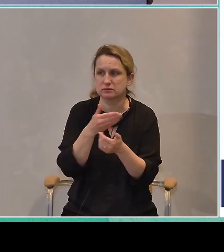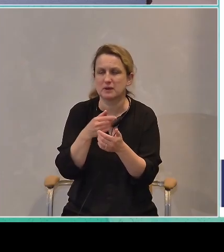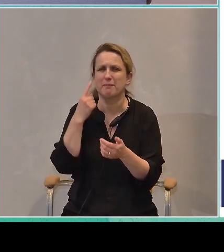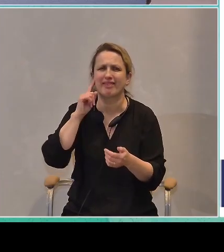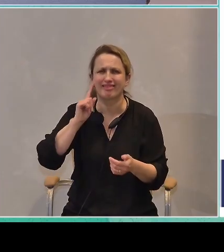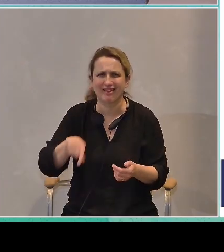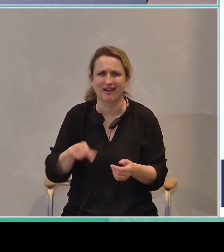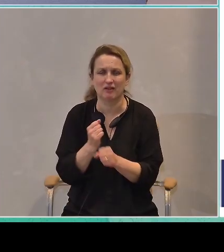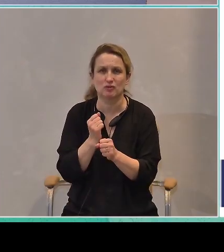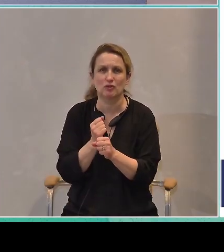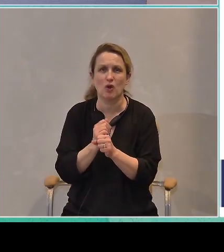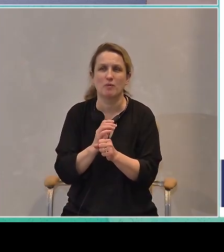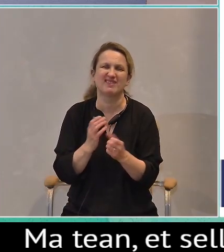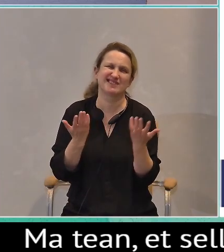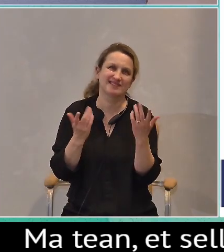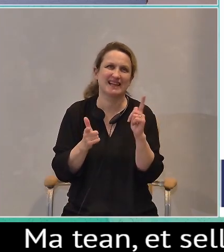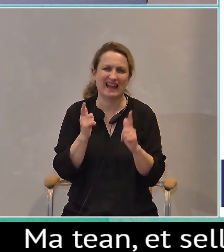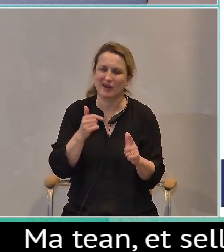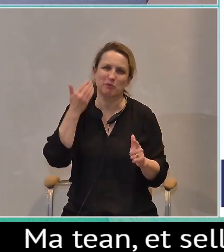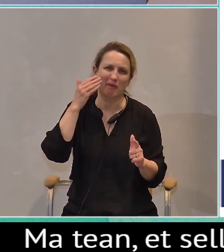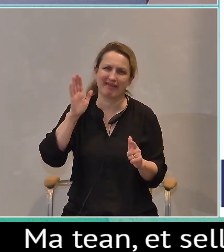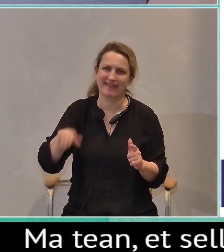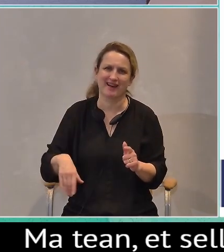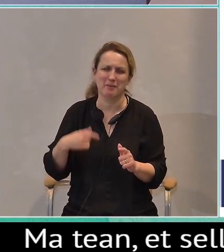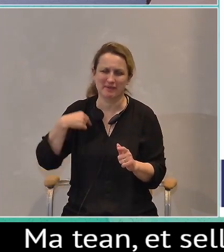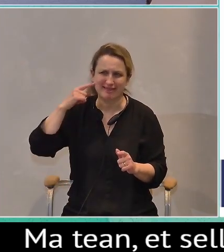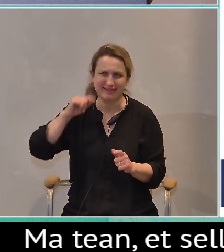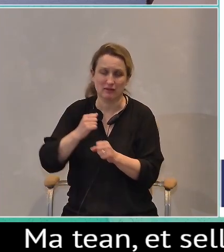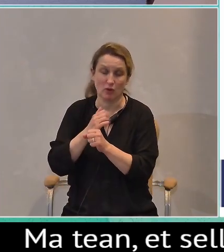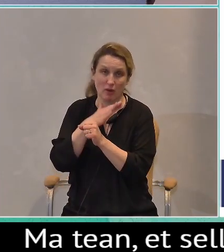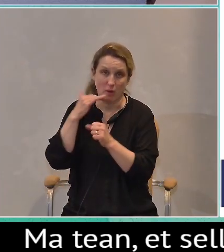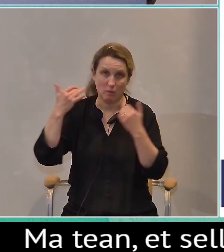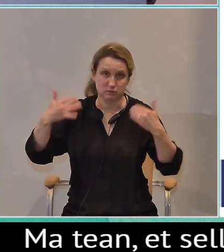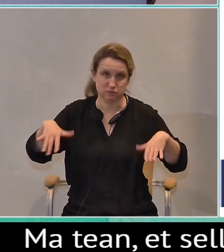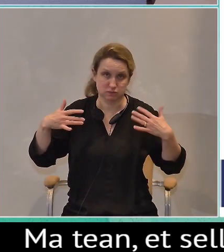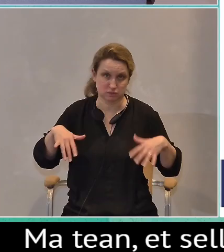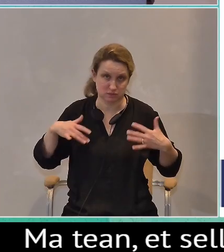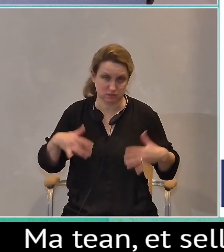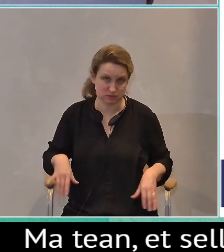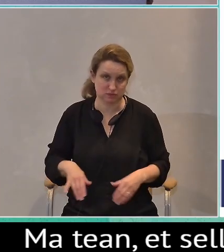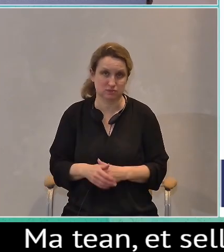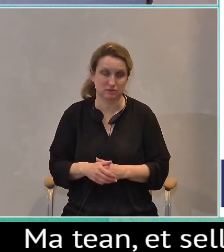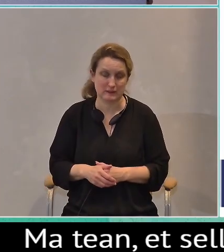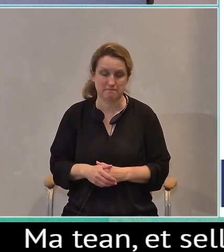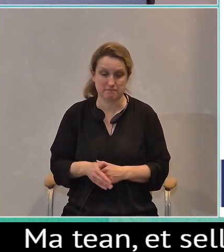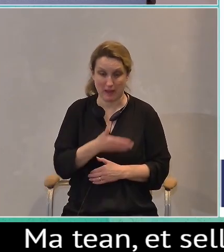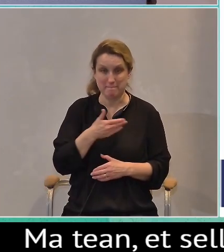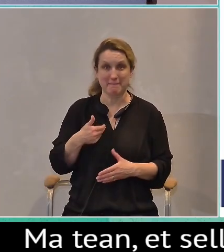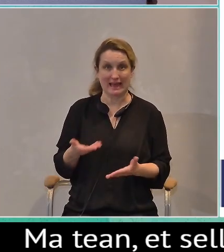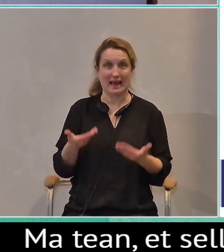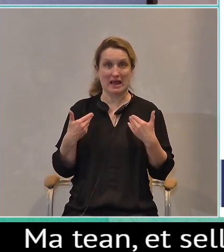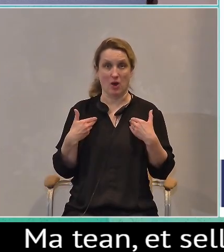have worked really hard on the case. We have been in constant touch. There has been a lot of